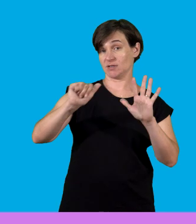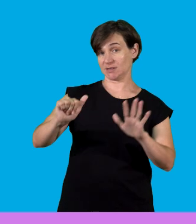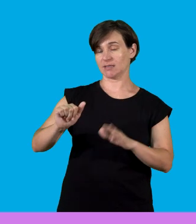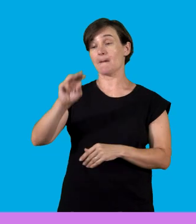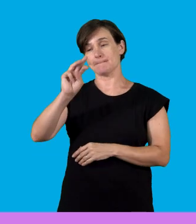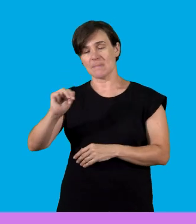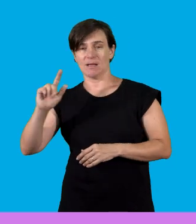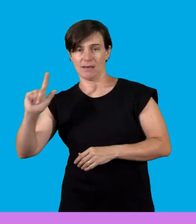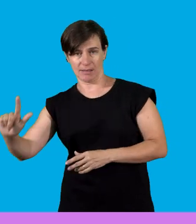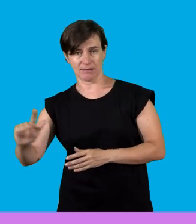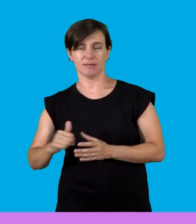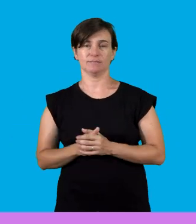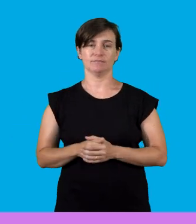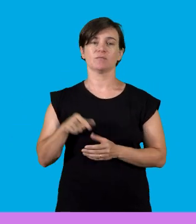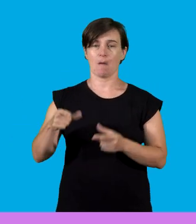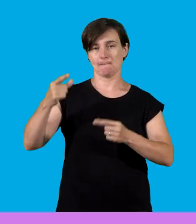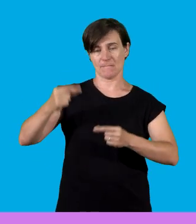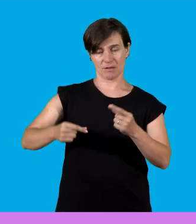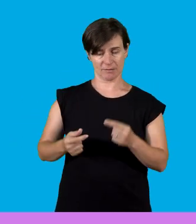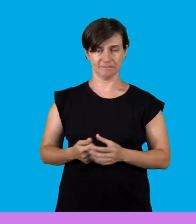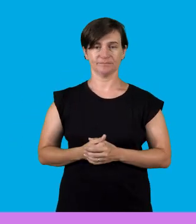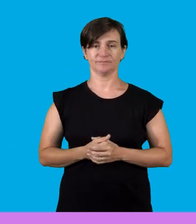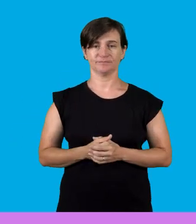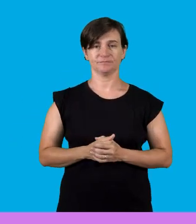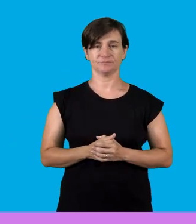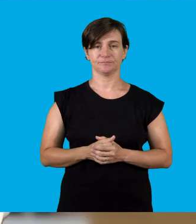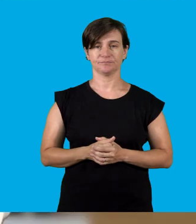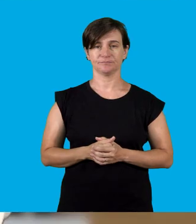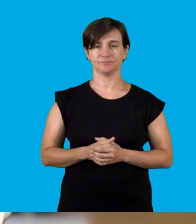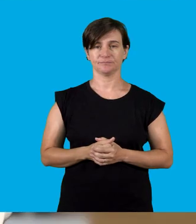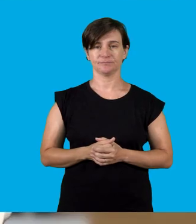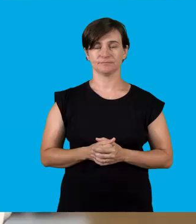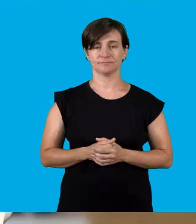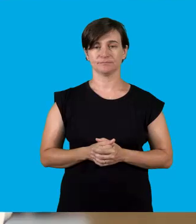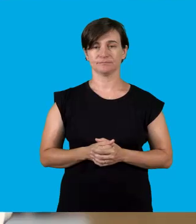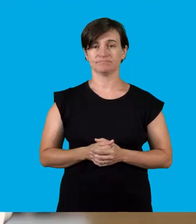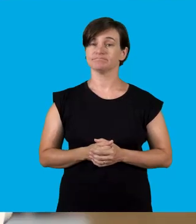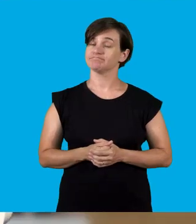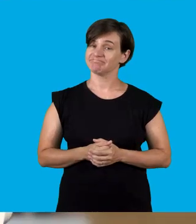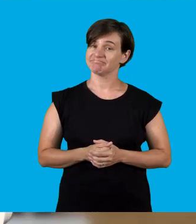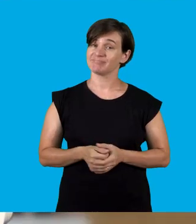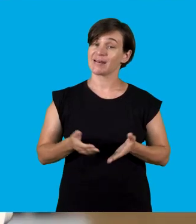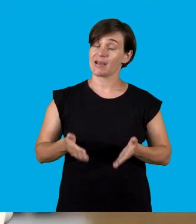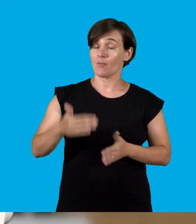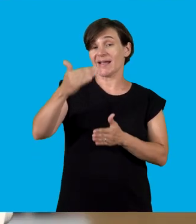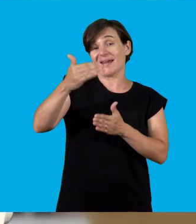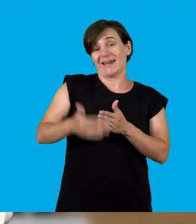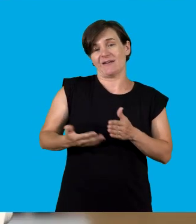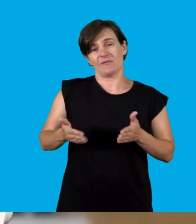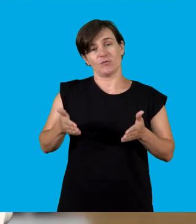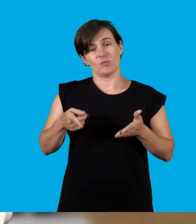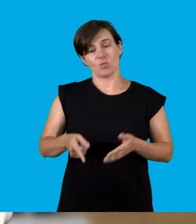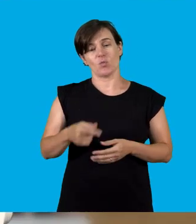946 milliliters of milk. And that brings us to the end